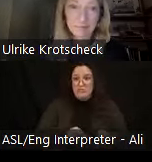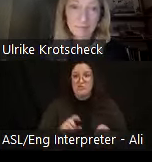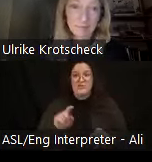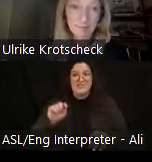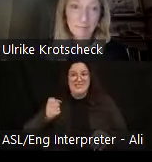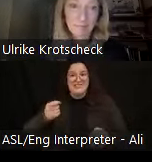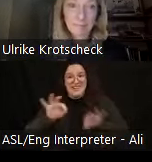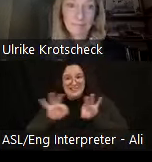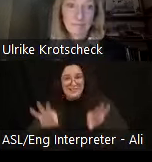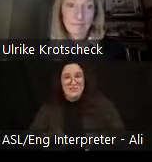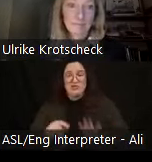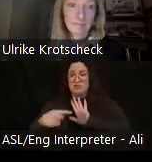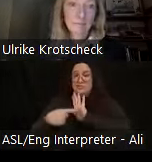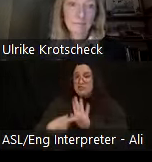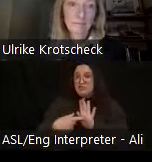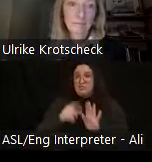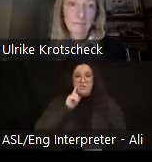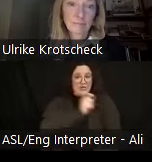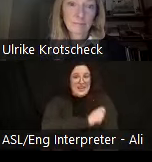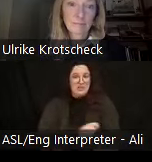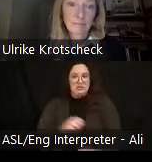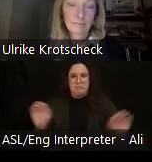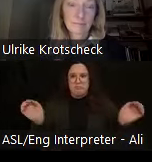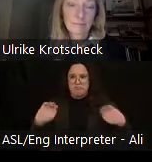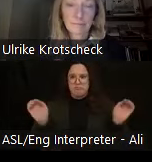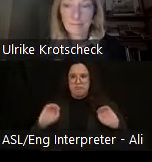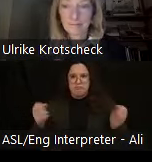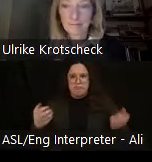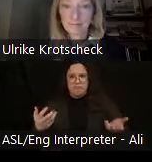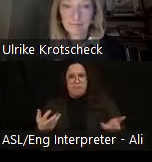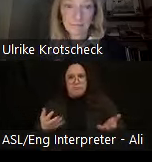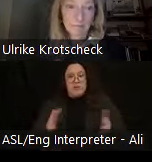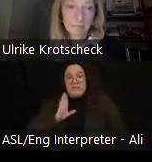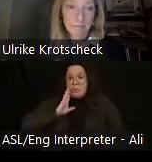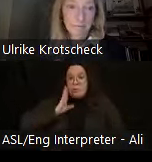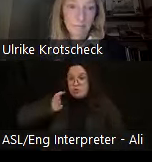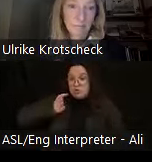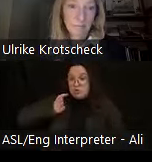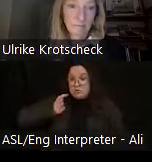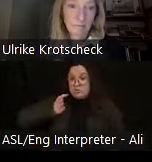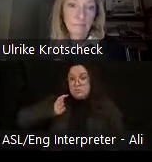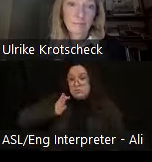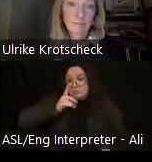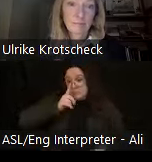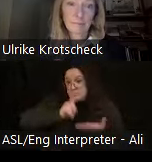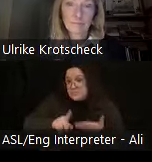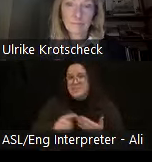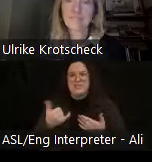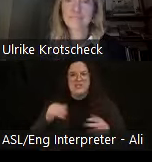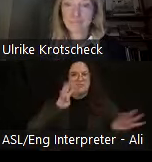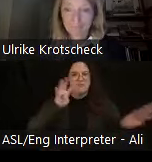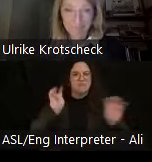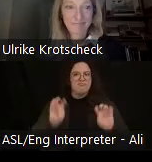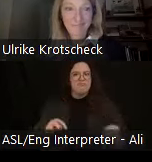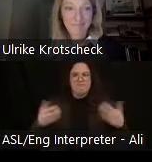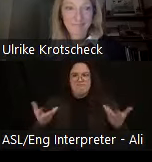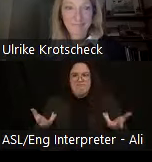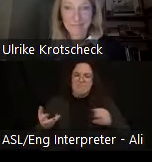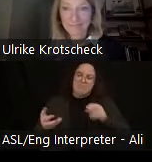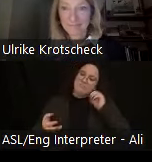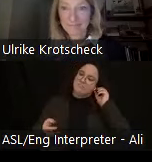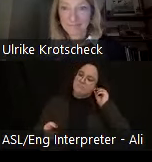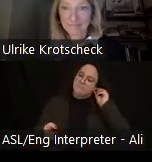or depictions of tattooing. So it's something that's a future avenue, but it's still a huge question mark. As